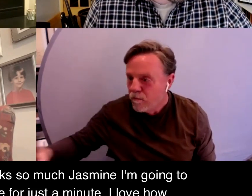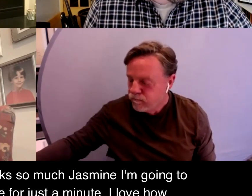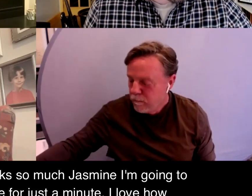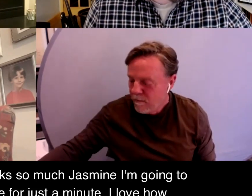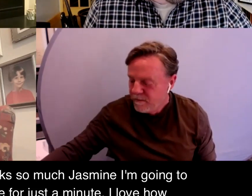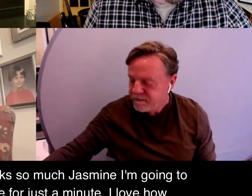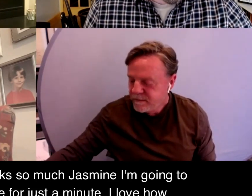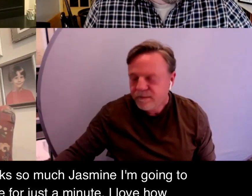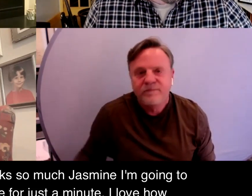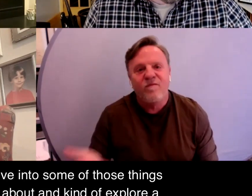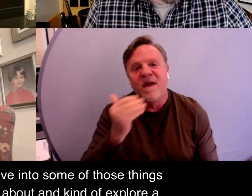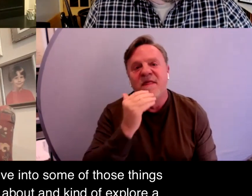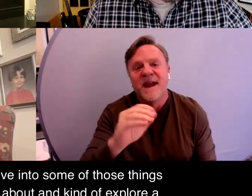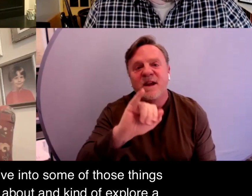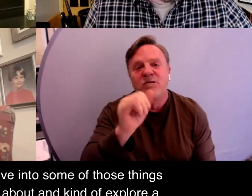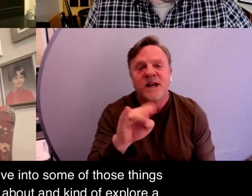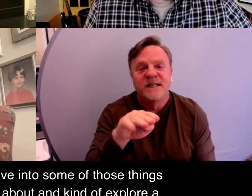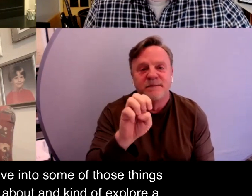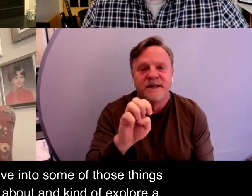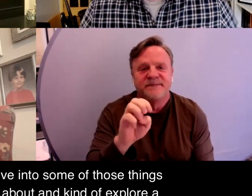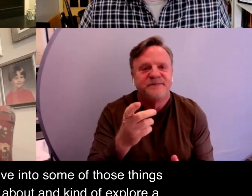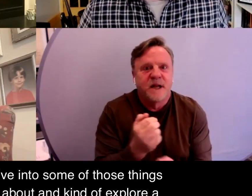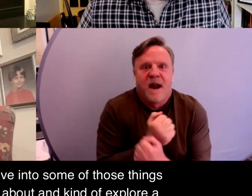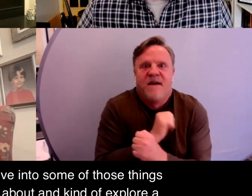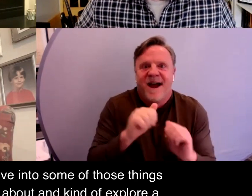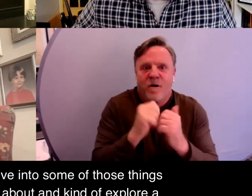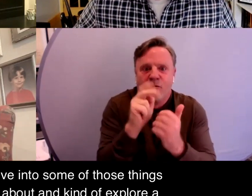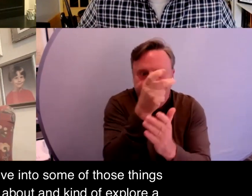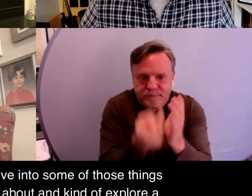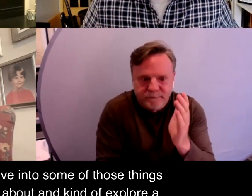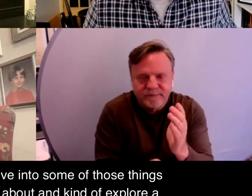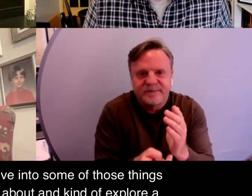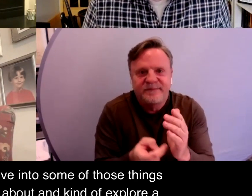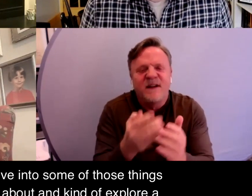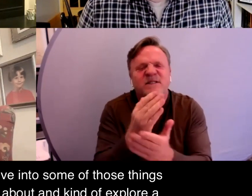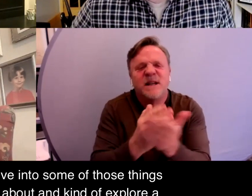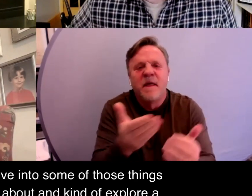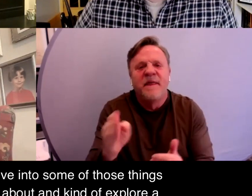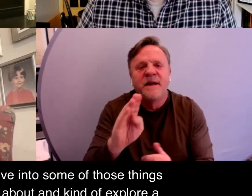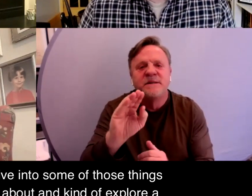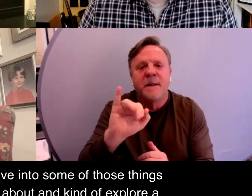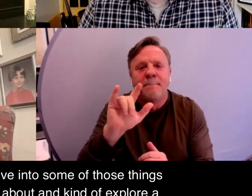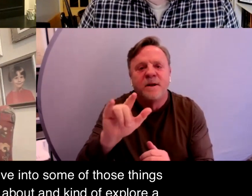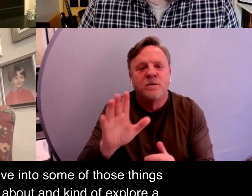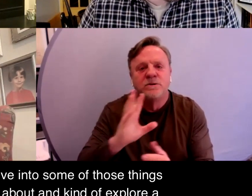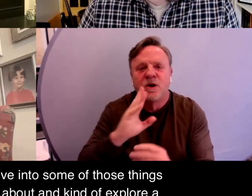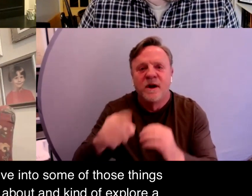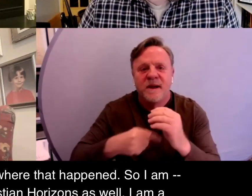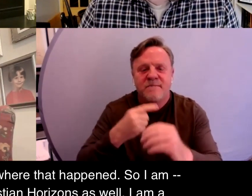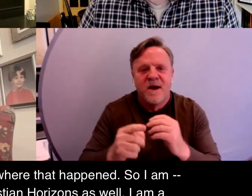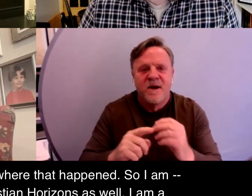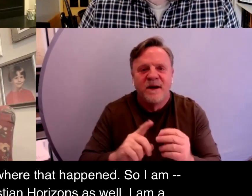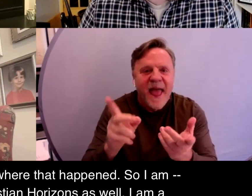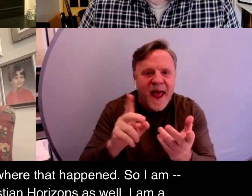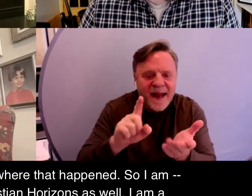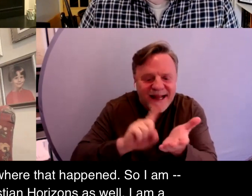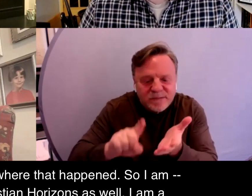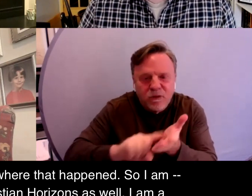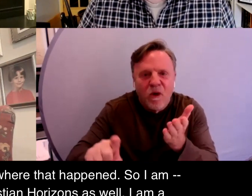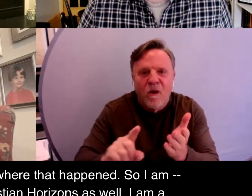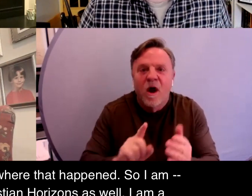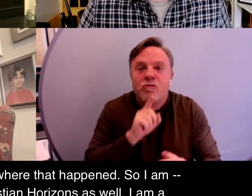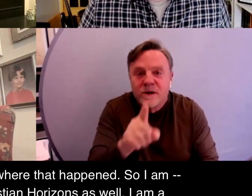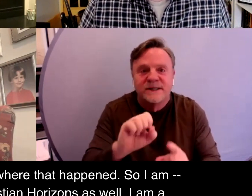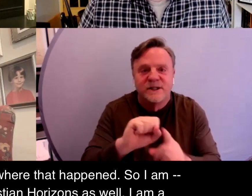minute. Love how you're able to dive into some of those things Bill was talking about and kind of explore a practical situation where that